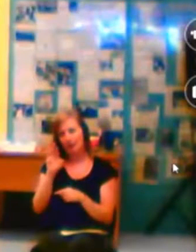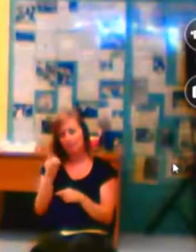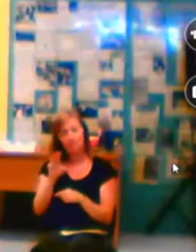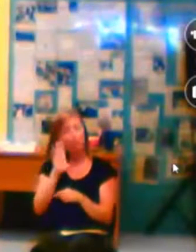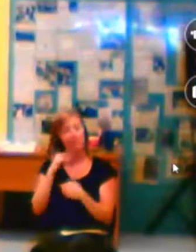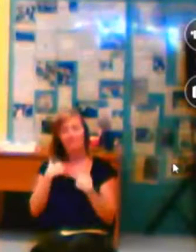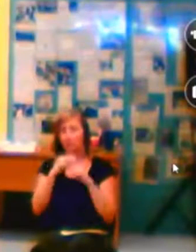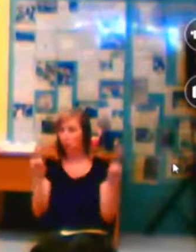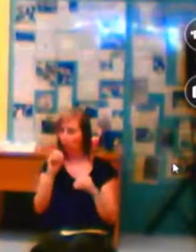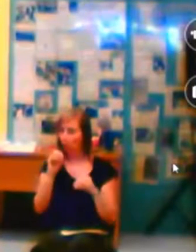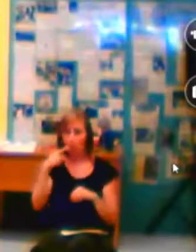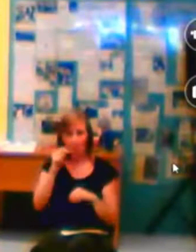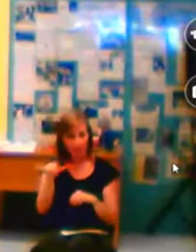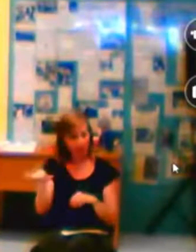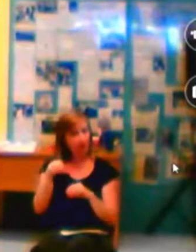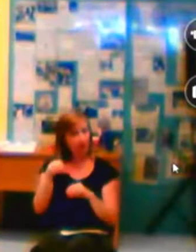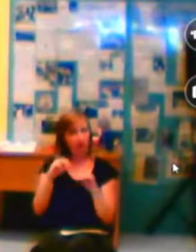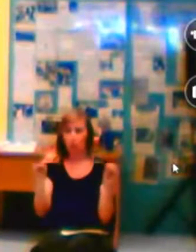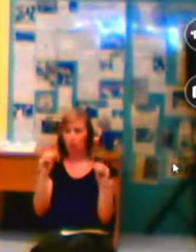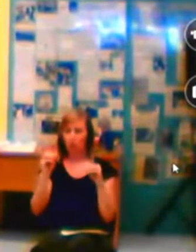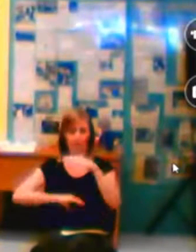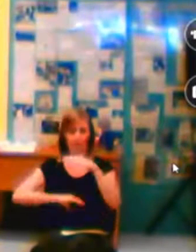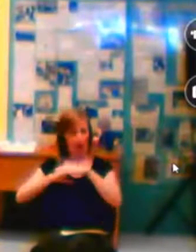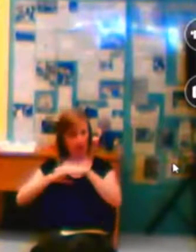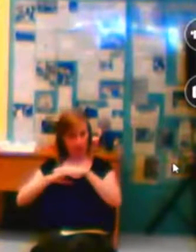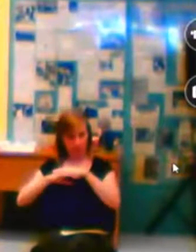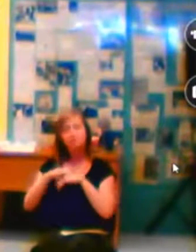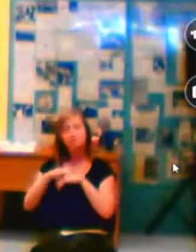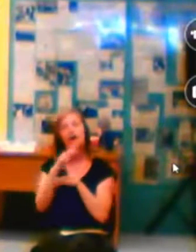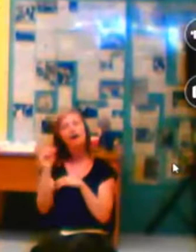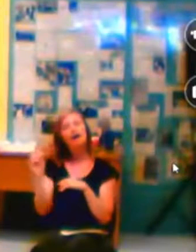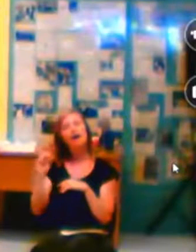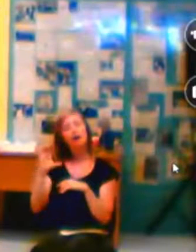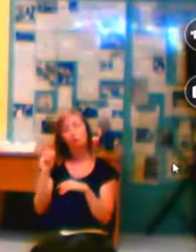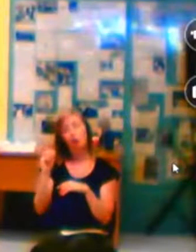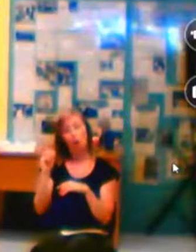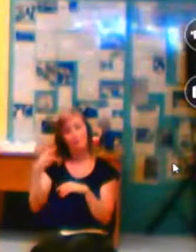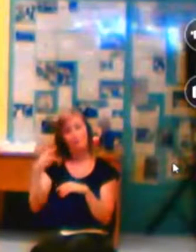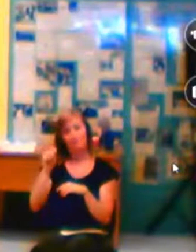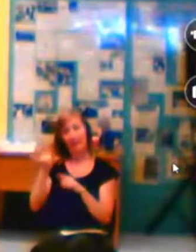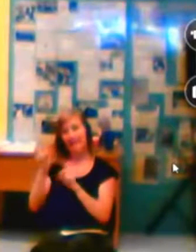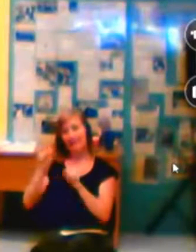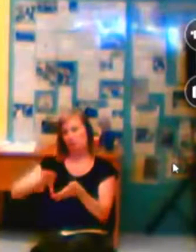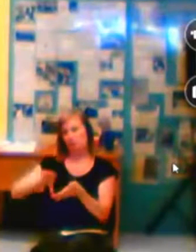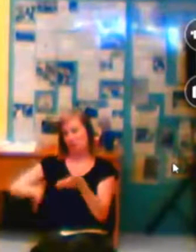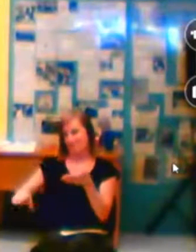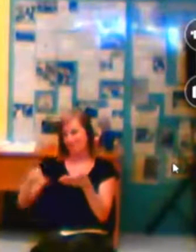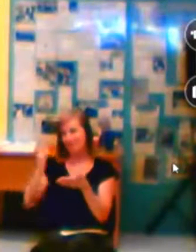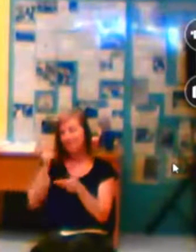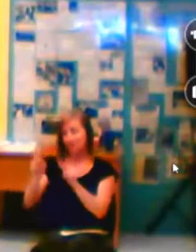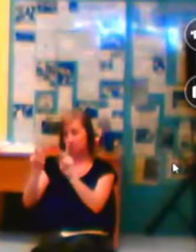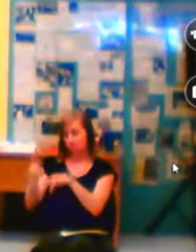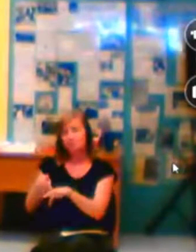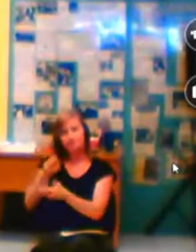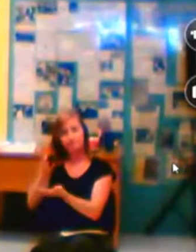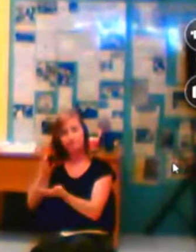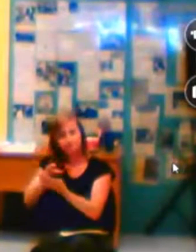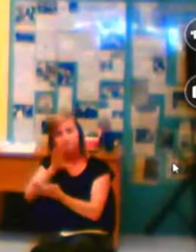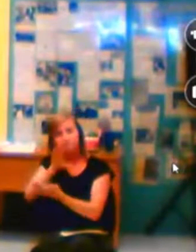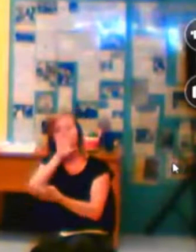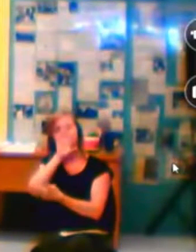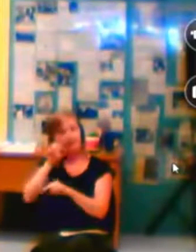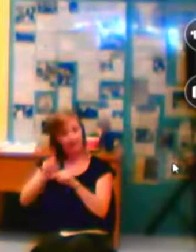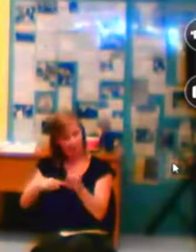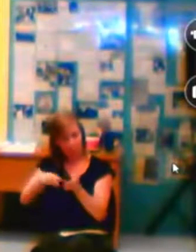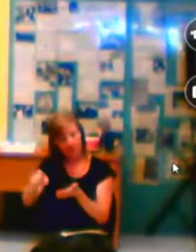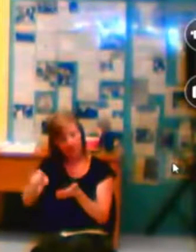provides every employee with a platinum-level health care plan with no deductibles, no co-payments for prevention and primary